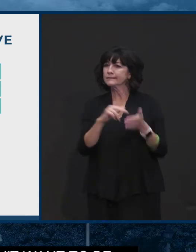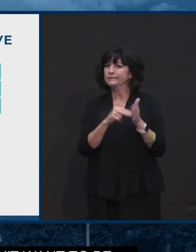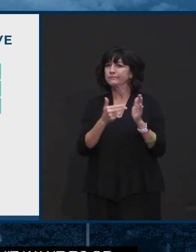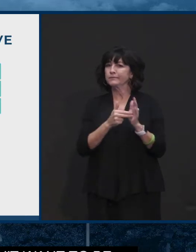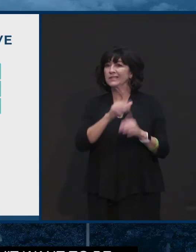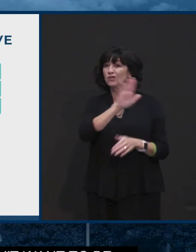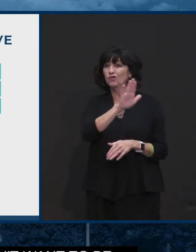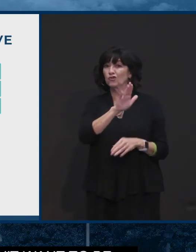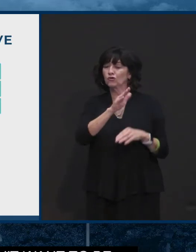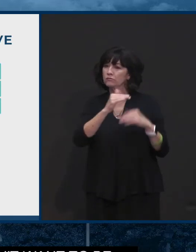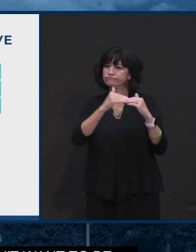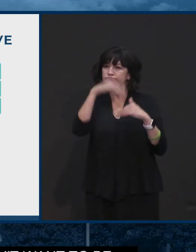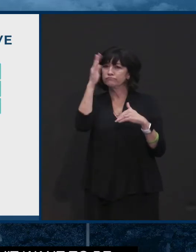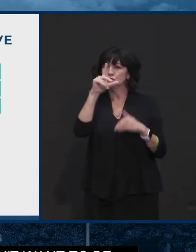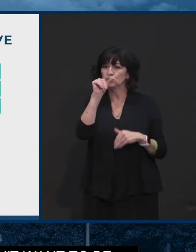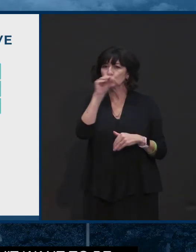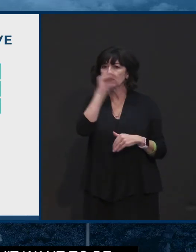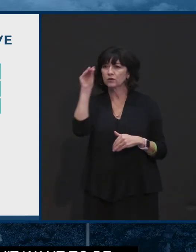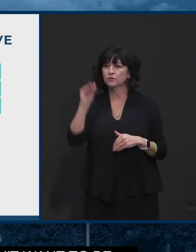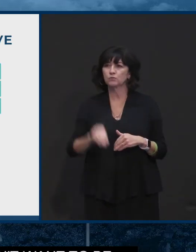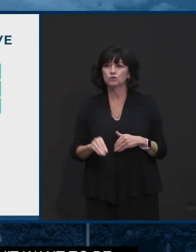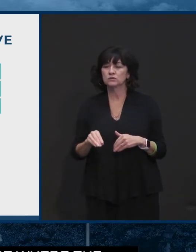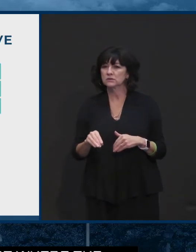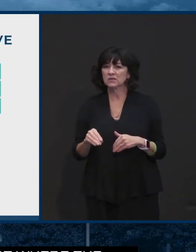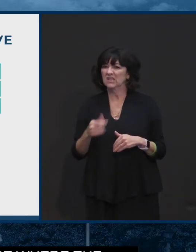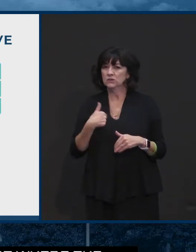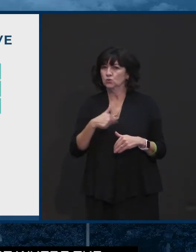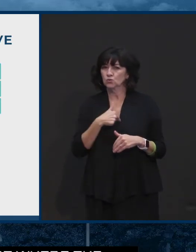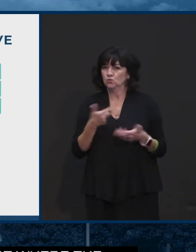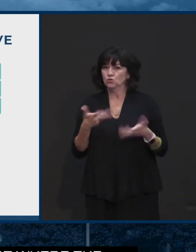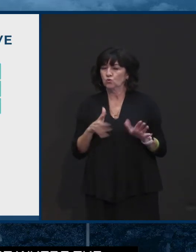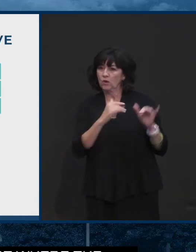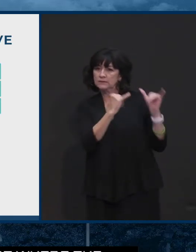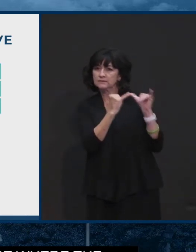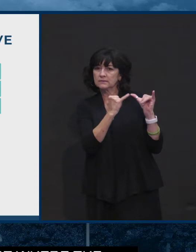20% and higher. We just don't want to be there. We're going to continue to